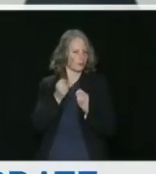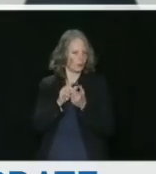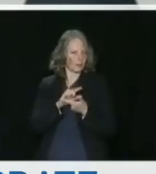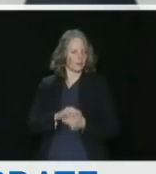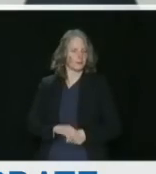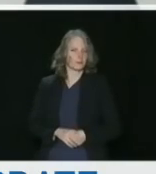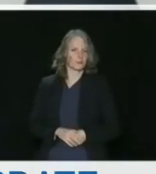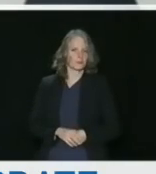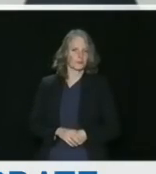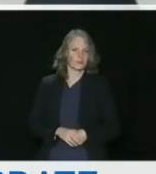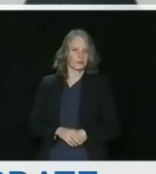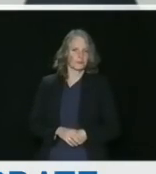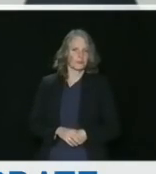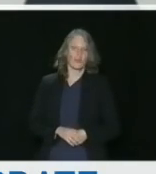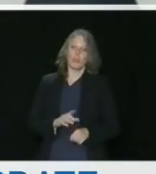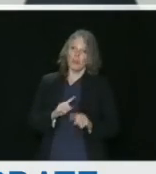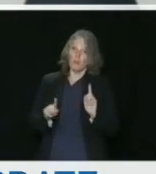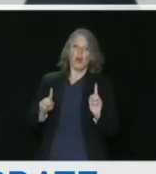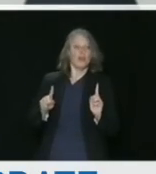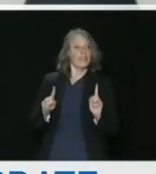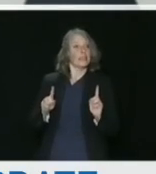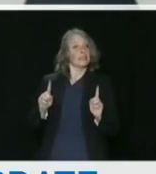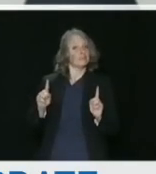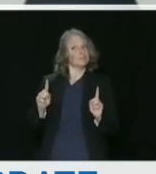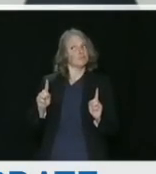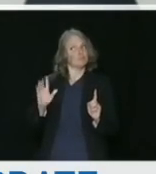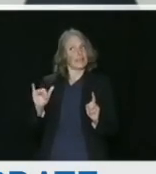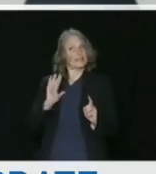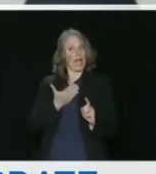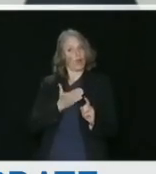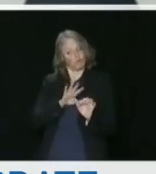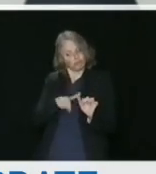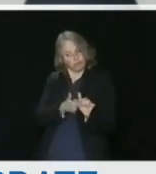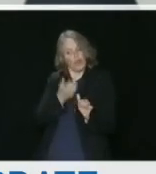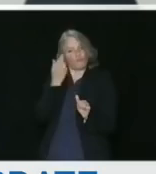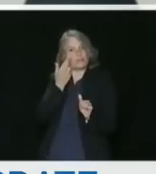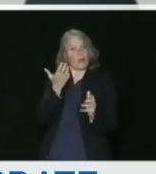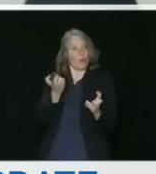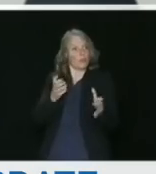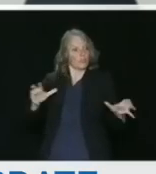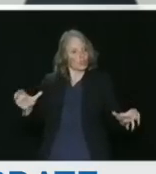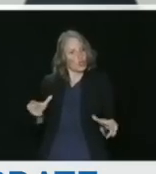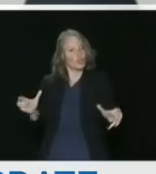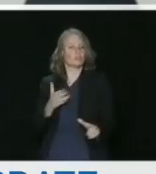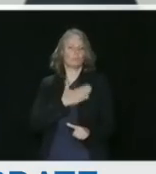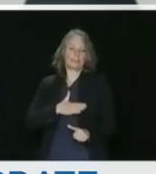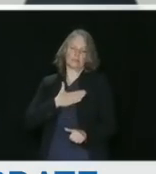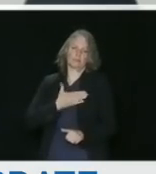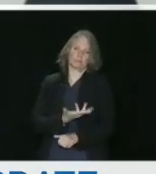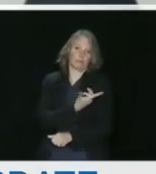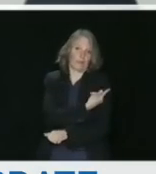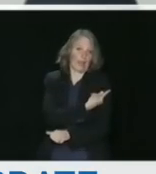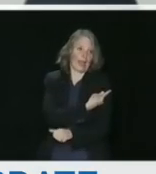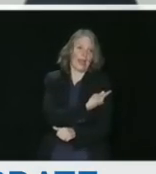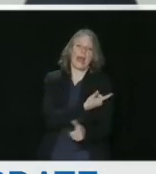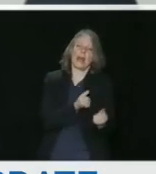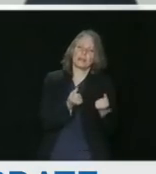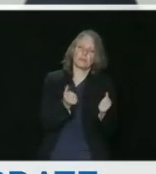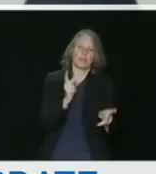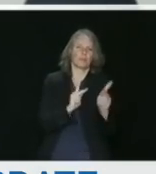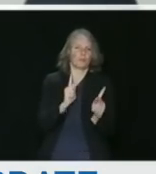reason to encourage people throughout the country to vaccinate the greatest number of people as quickly as possible.